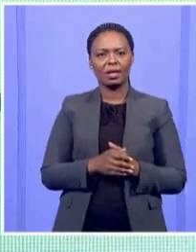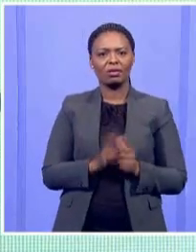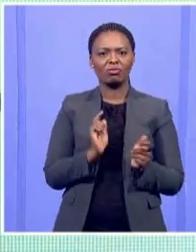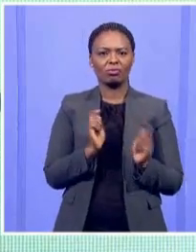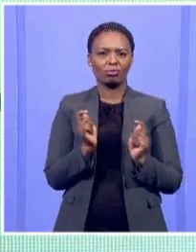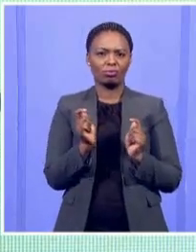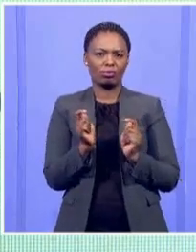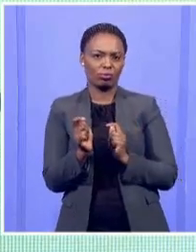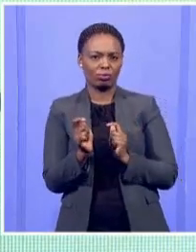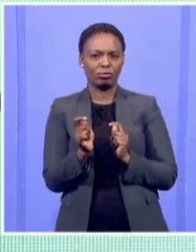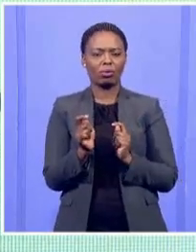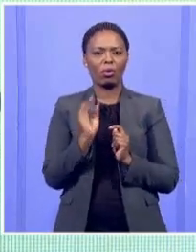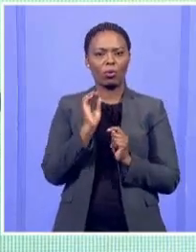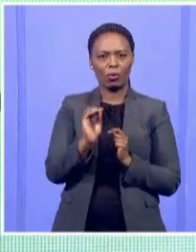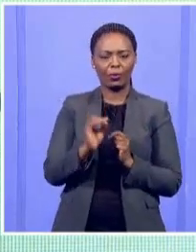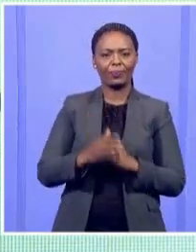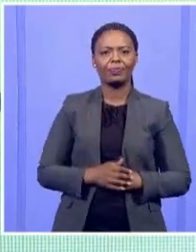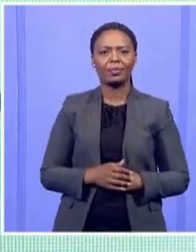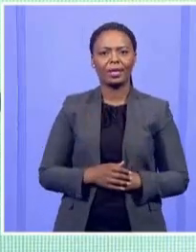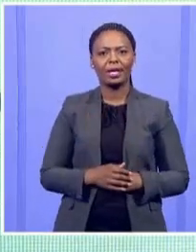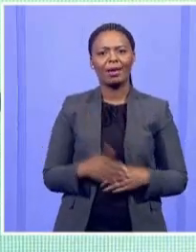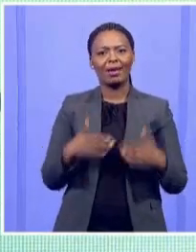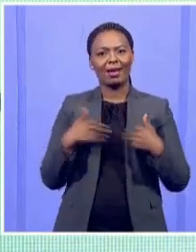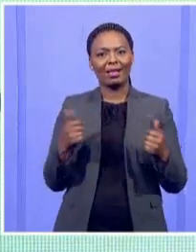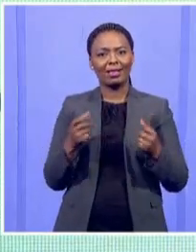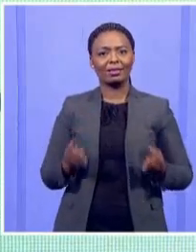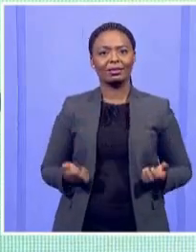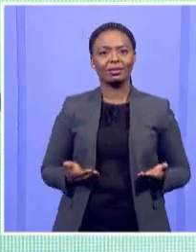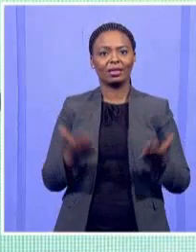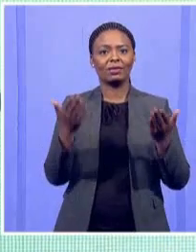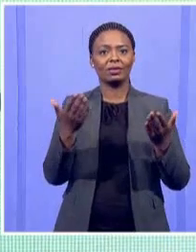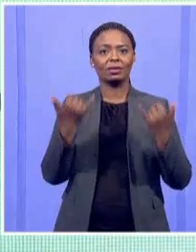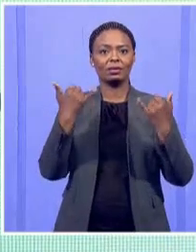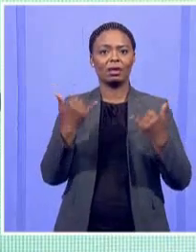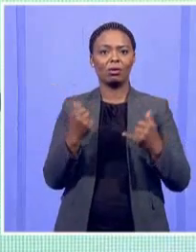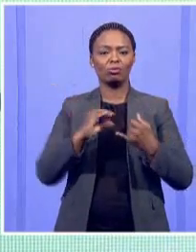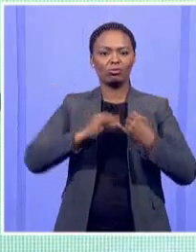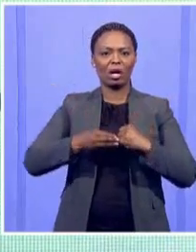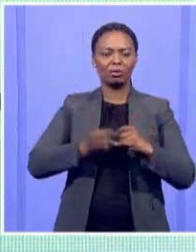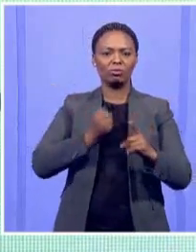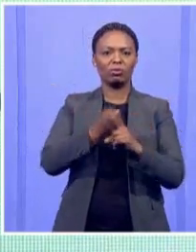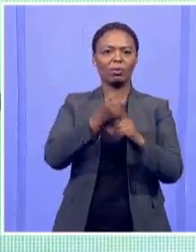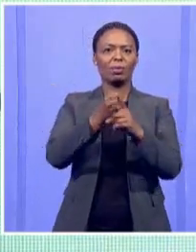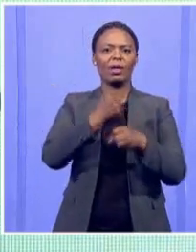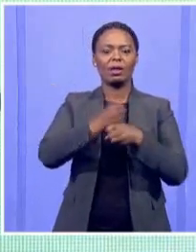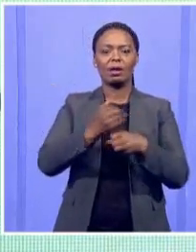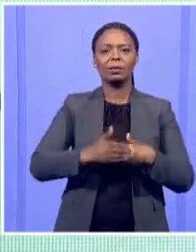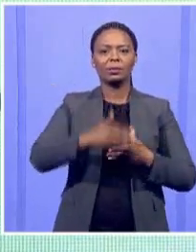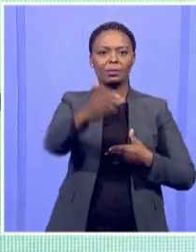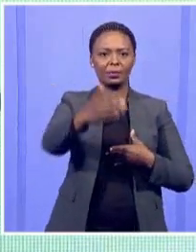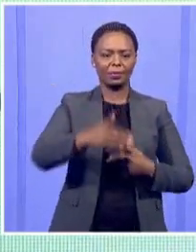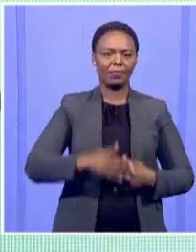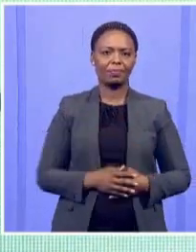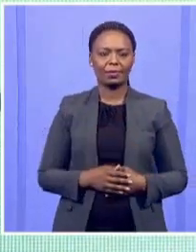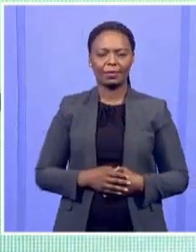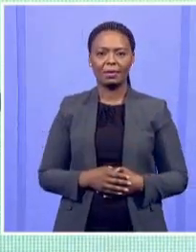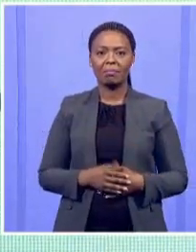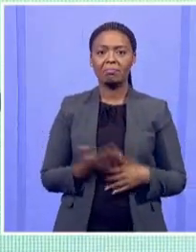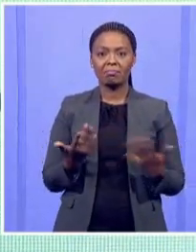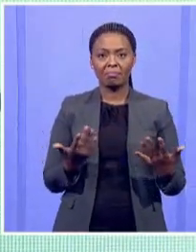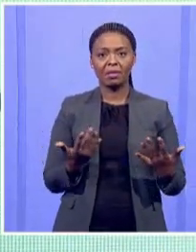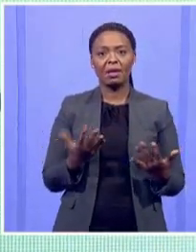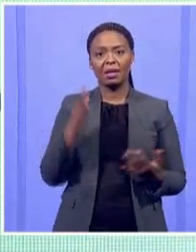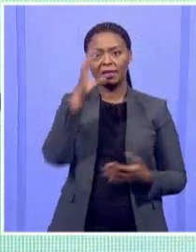put pressure on our health services in the coming decades. It is estimated that